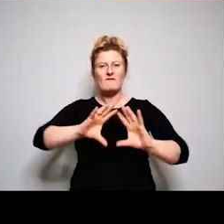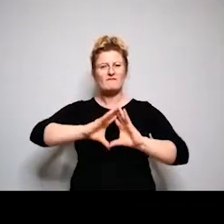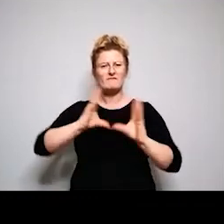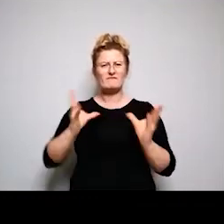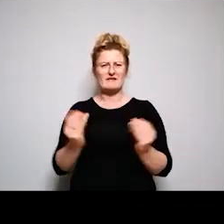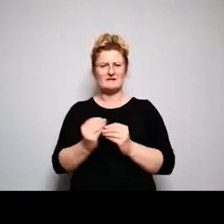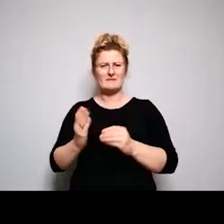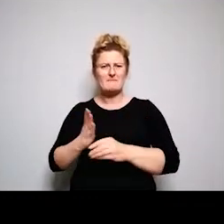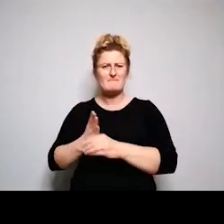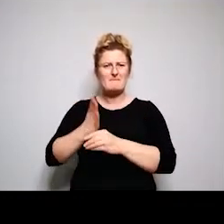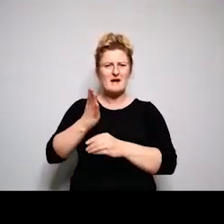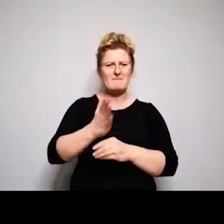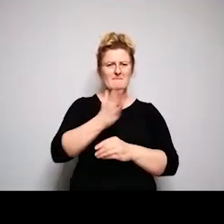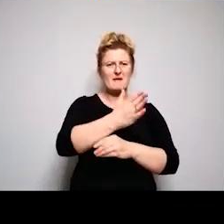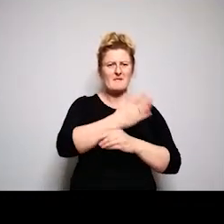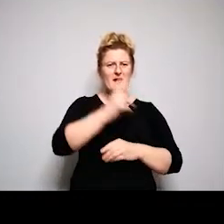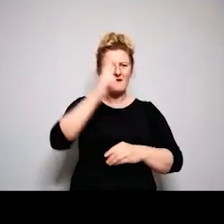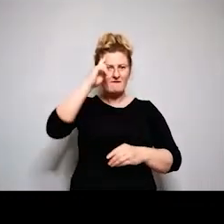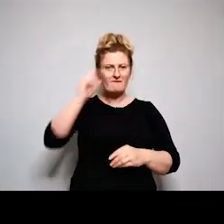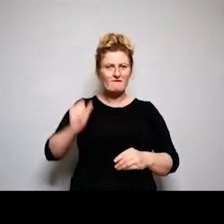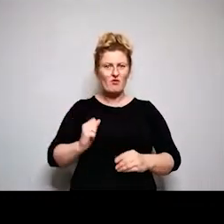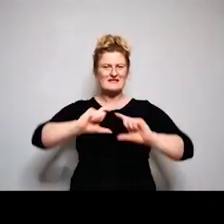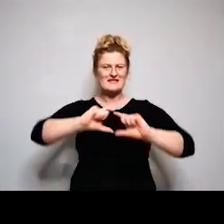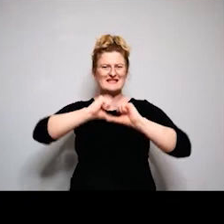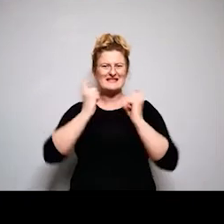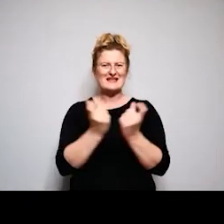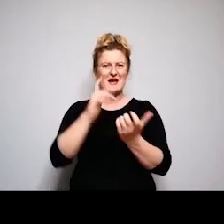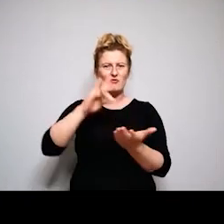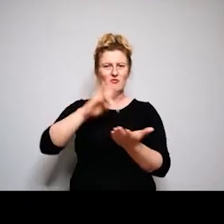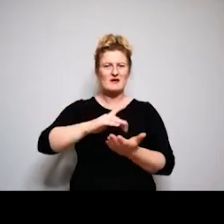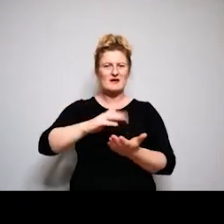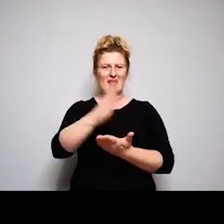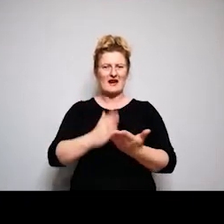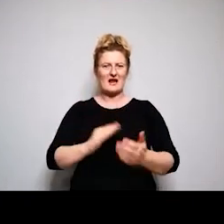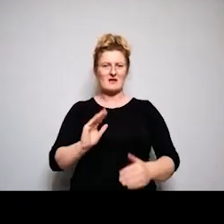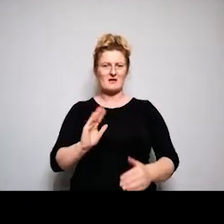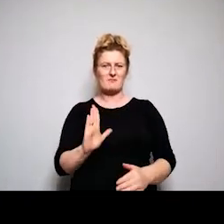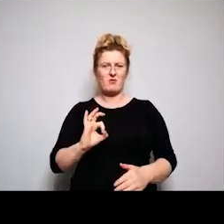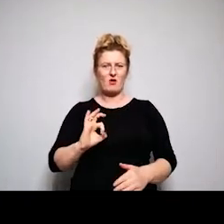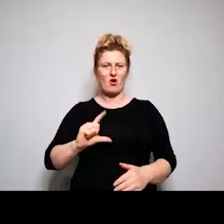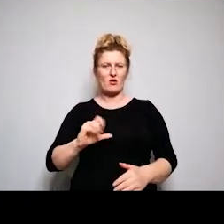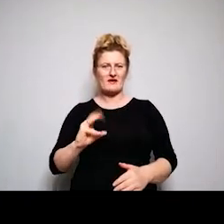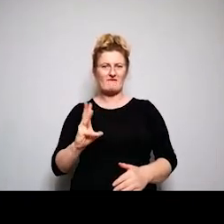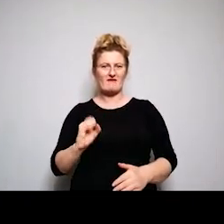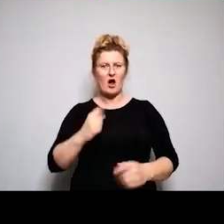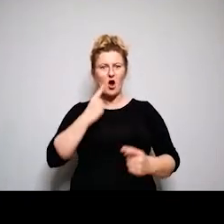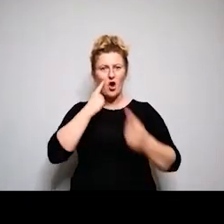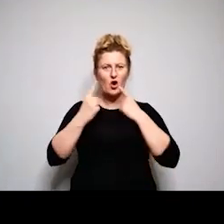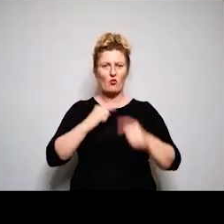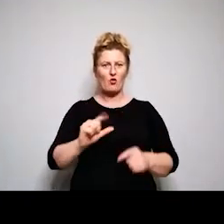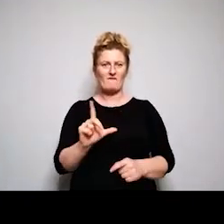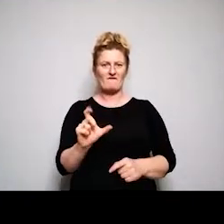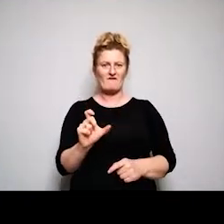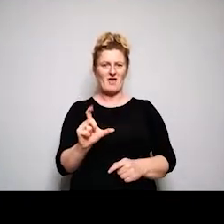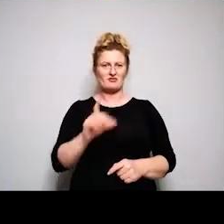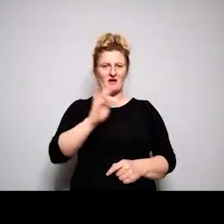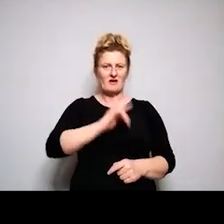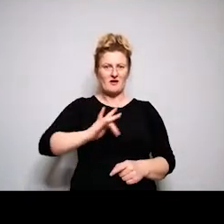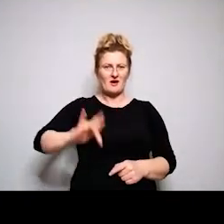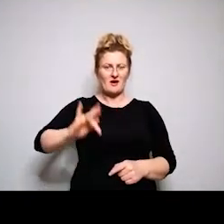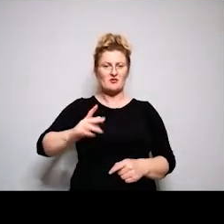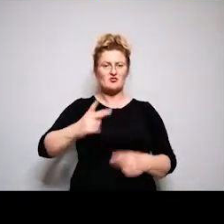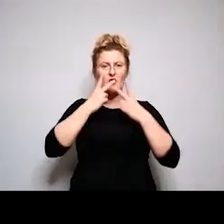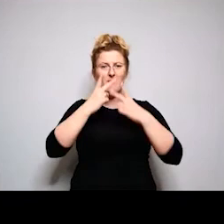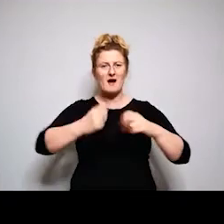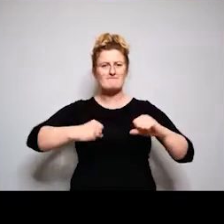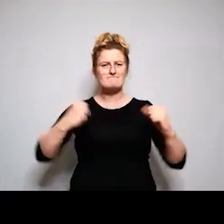even, I don't know, like priests. So it was for me a great opportunity to really spread the methodology.